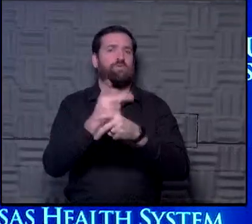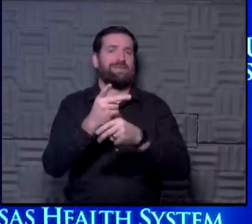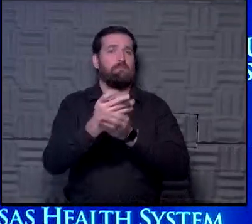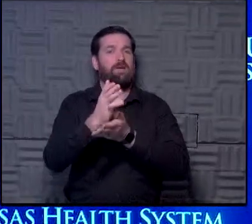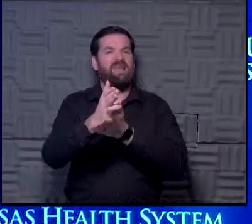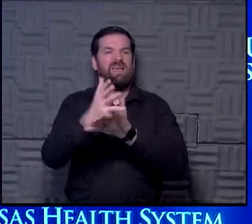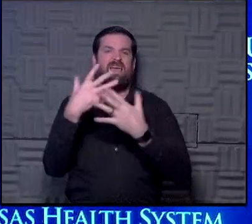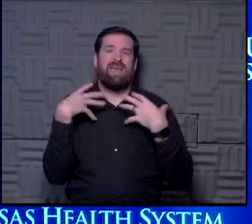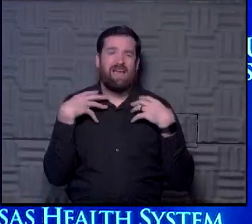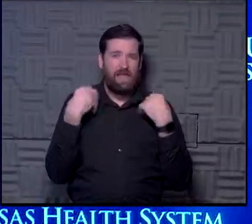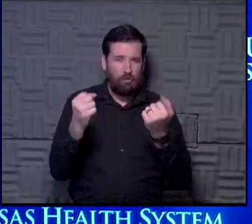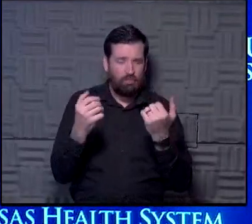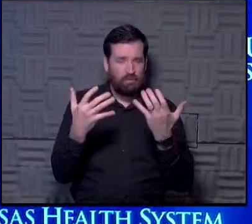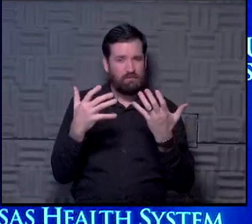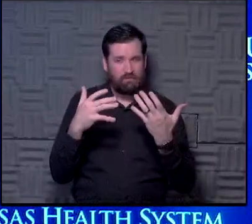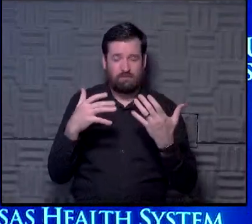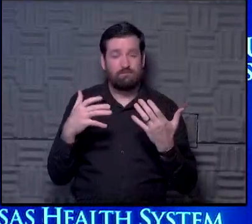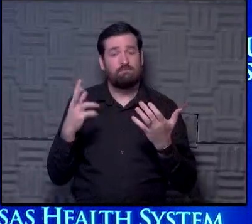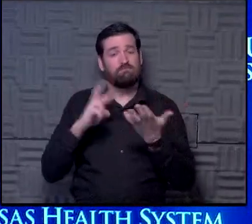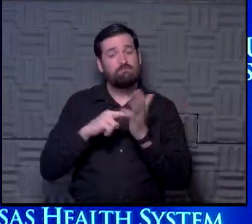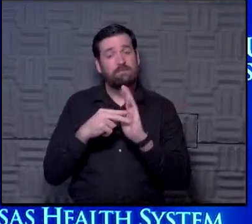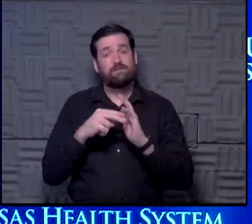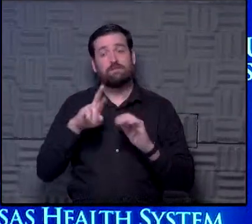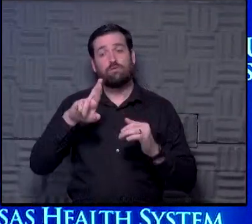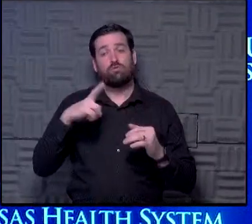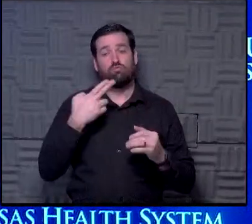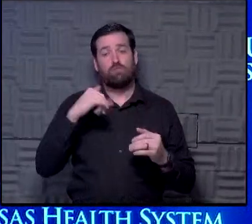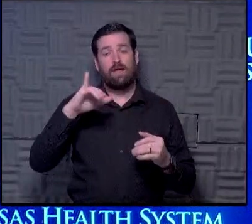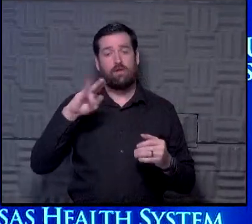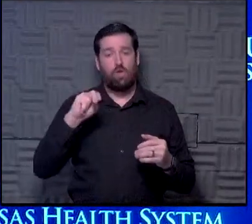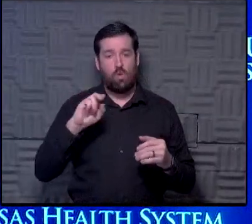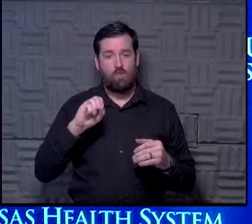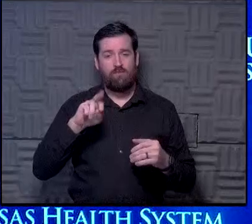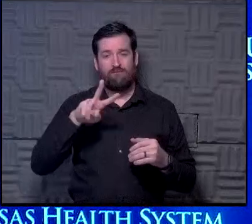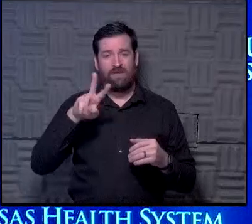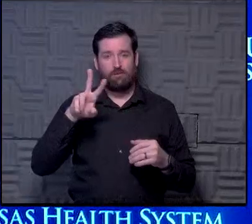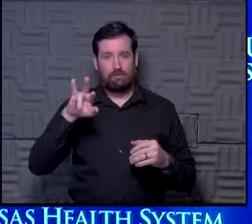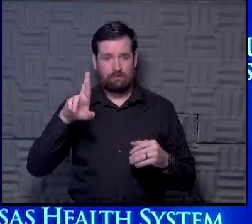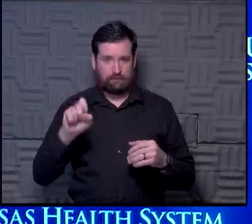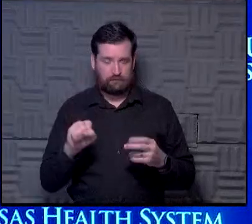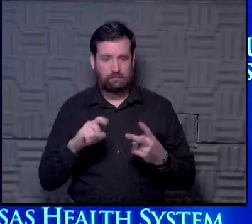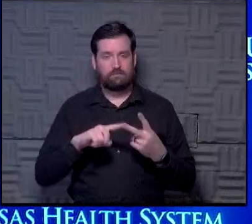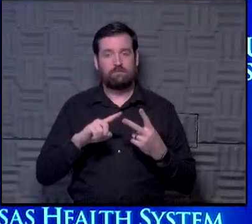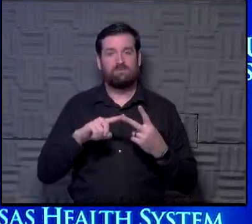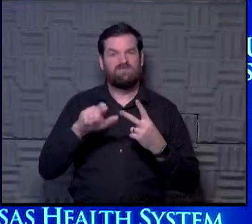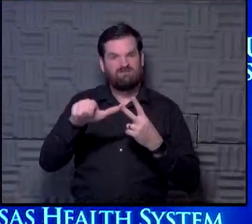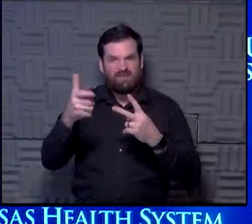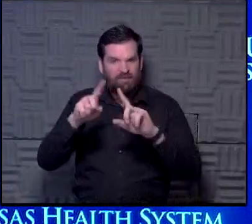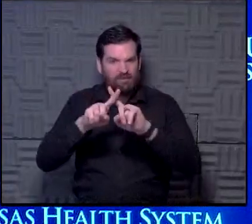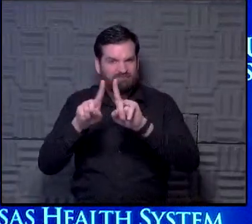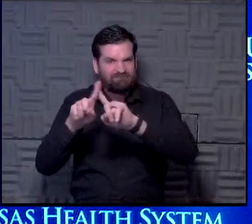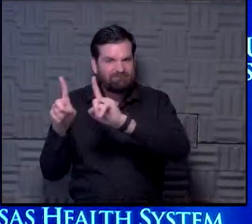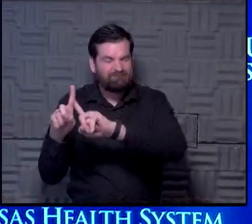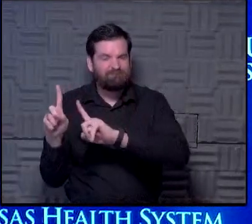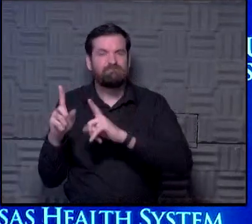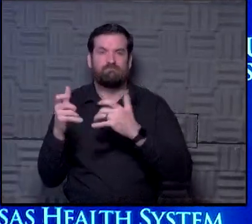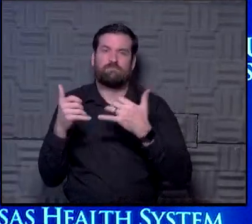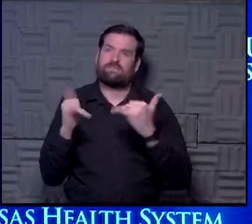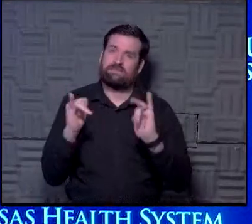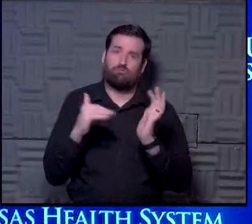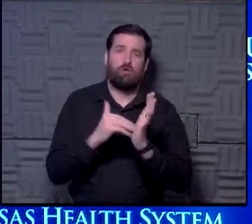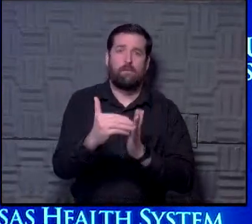every aspect. So surface spread of things like rhinovirus or enterovirus is still very common. So as a